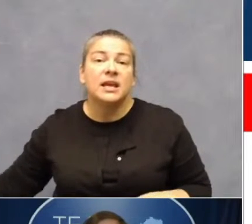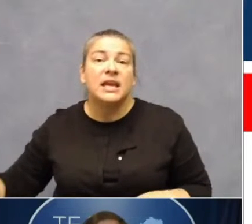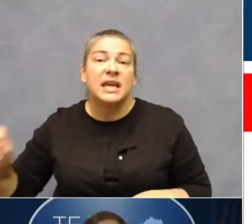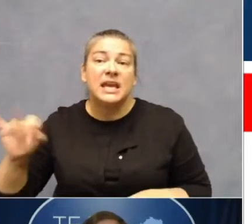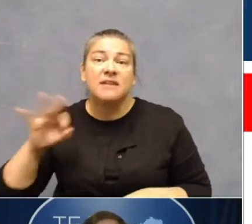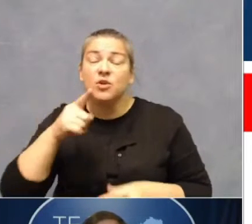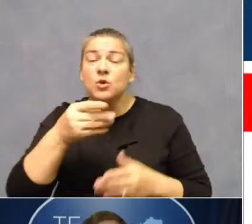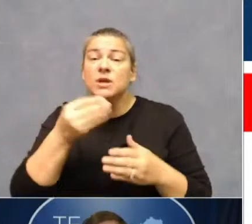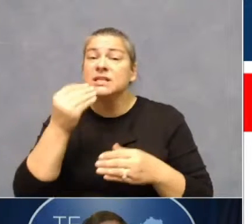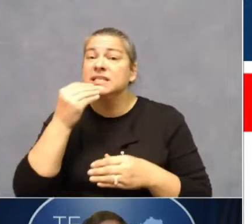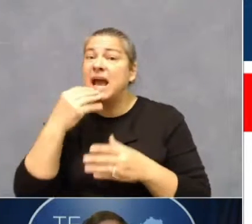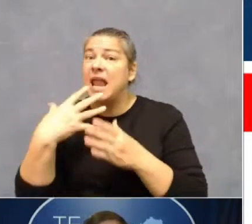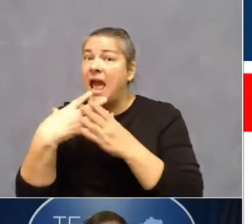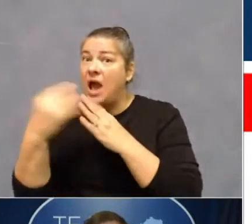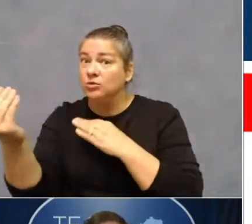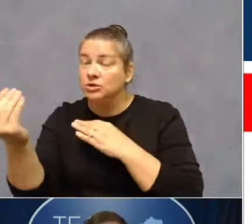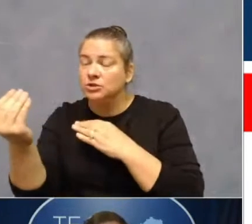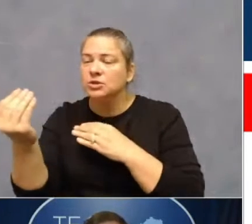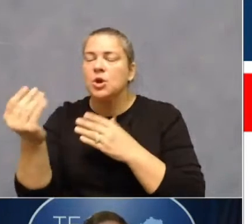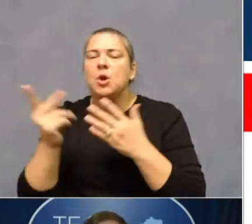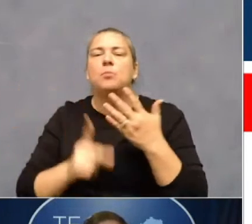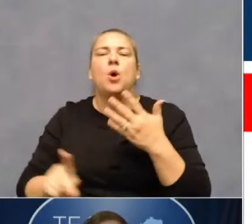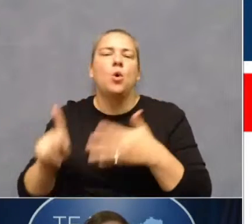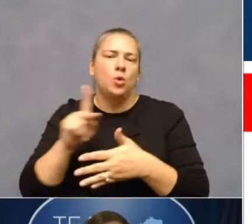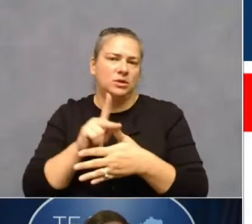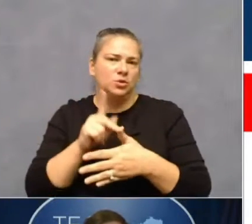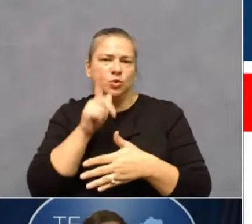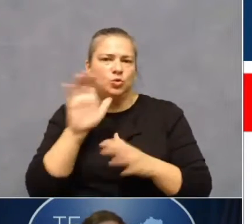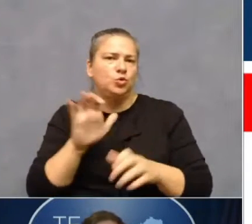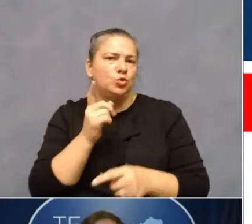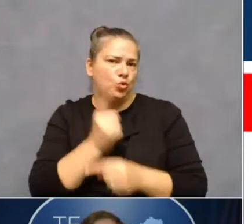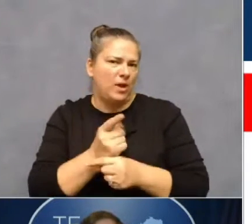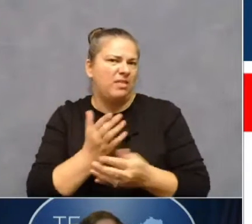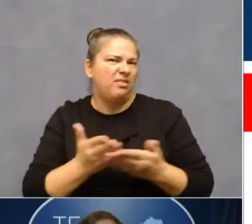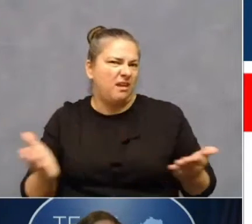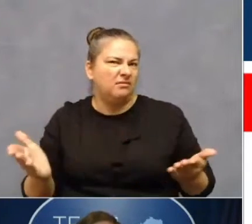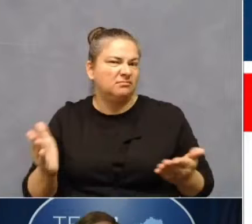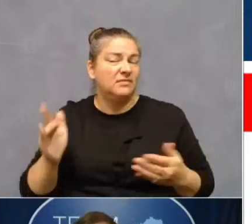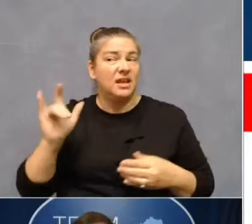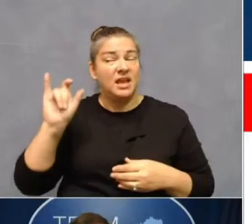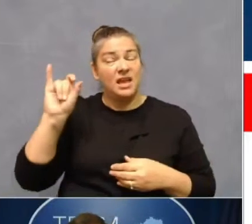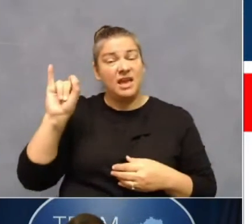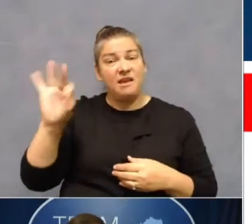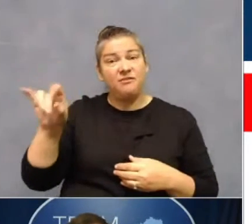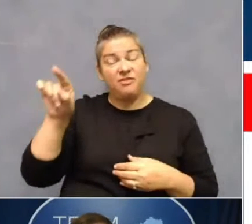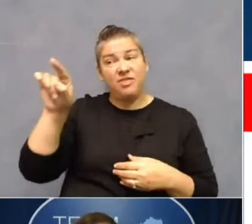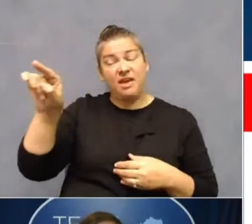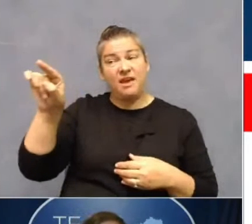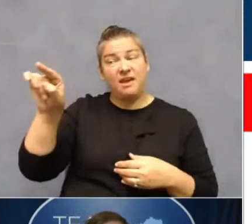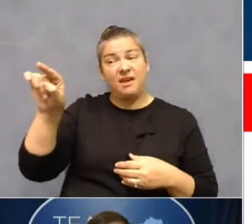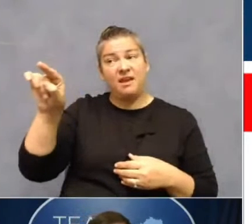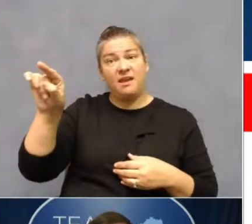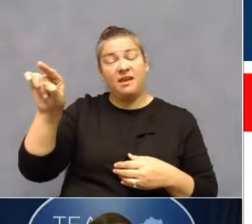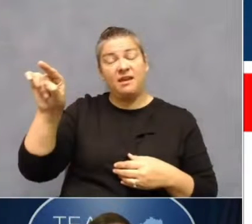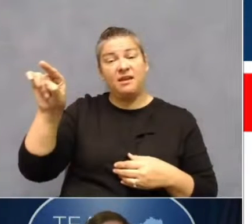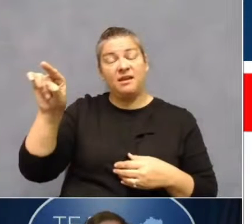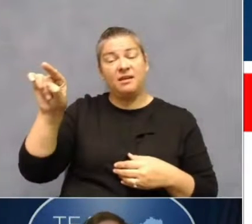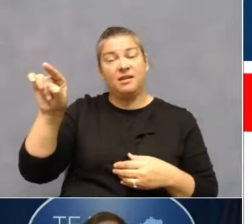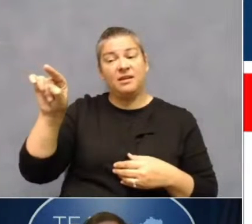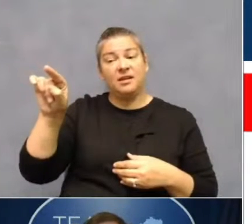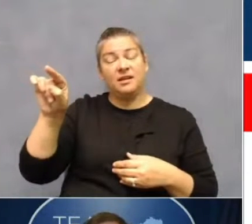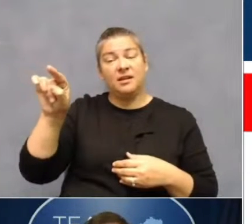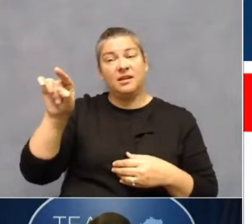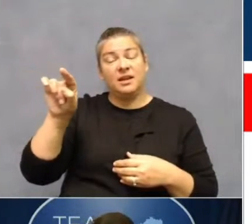prioritize those businesses that are doing it right. If they're enforcing the mask mandate, if they are enforcing capacity requirements, then you are